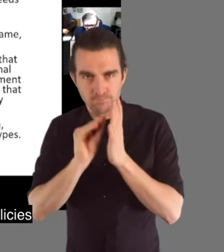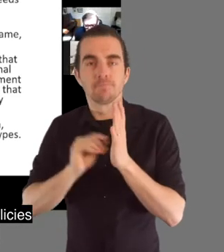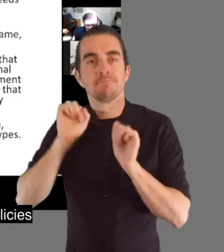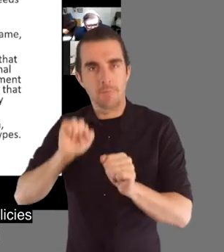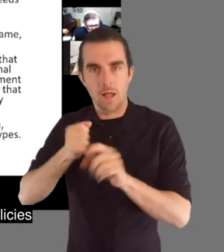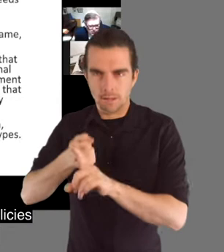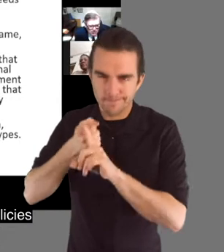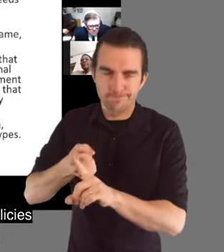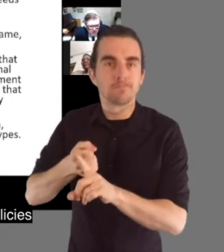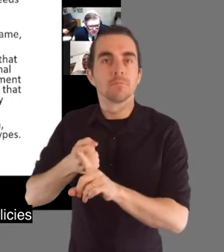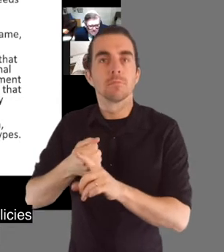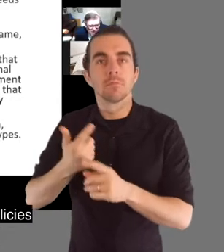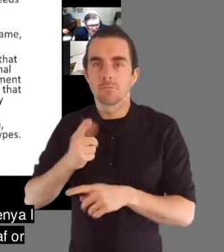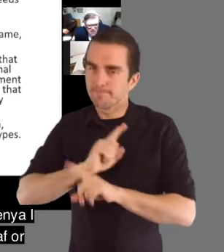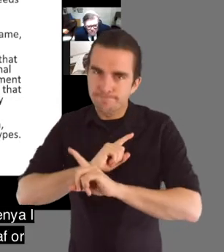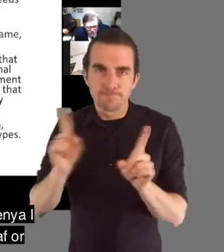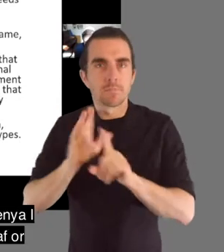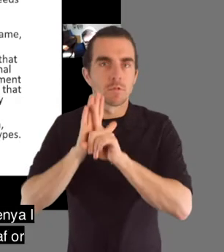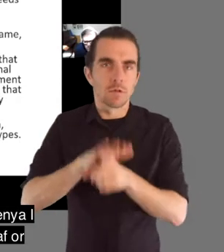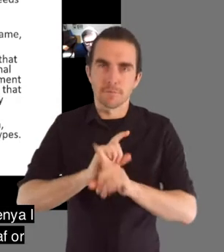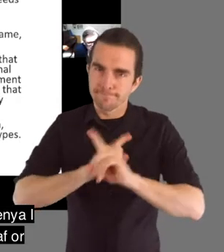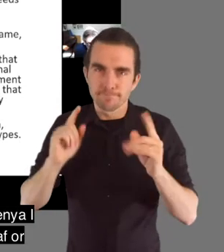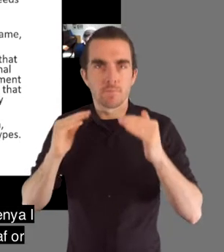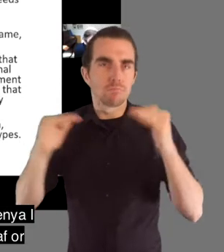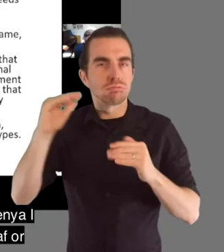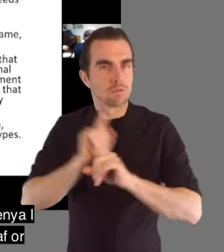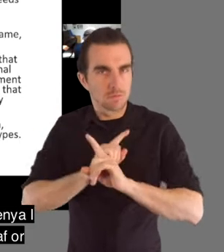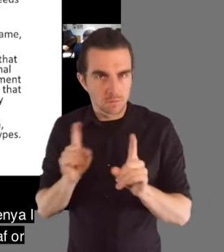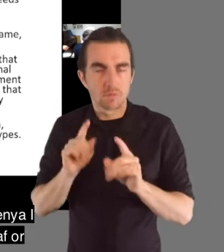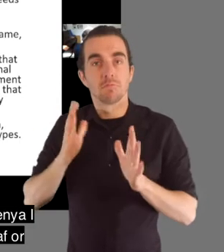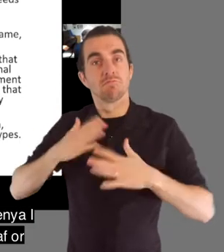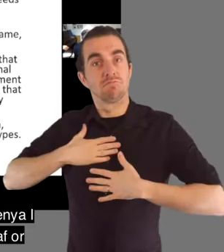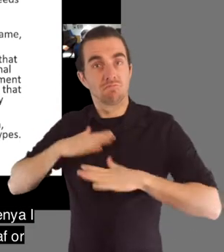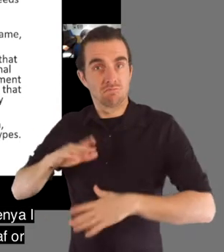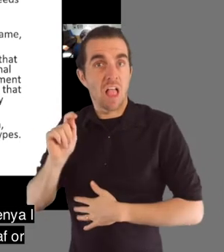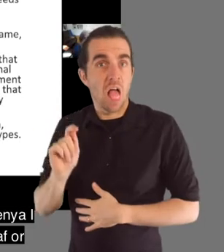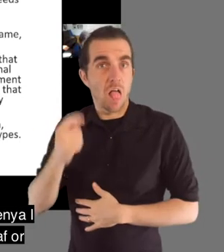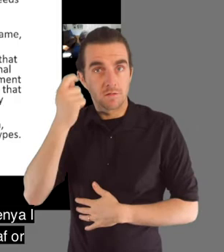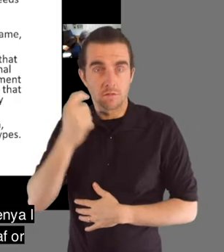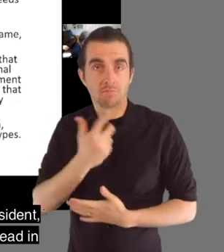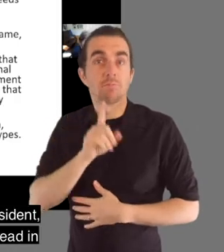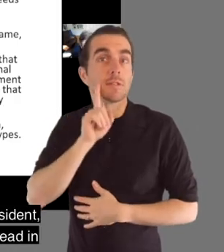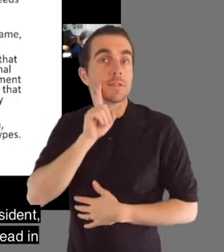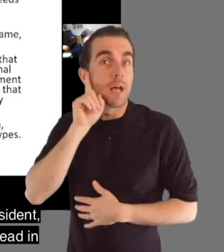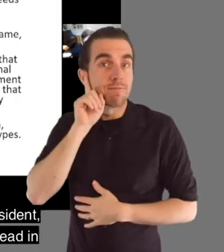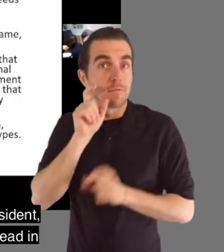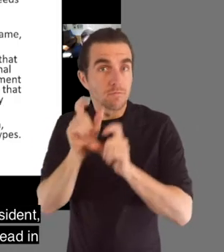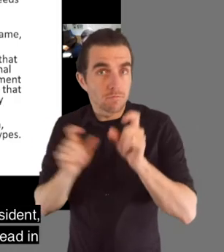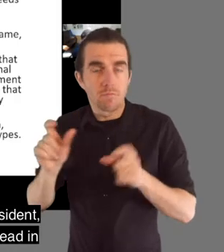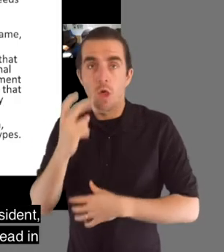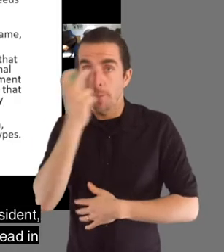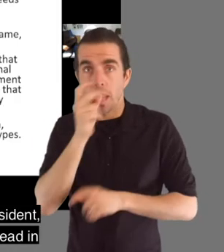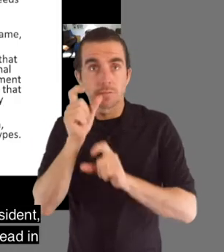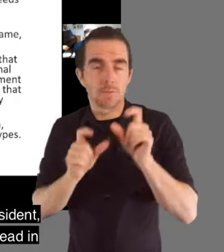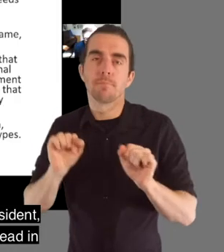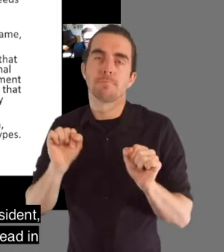reinforce prejudice and discrimination. For instance, in Kenya, I think it's still the case that a deaf or a blind person cannot run